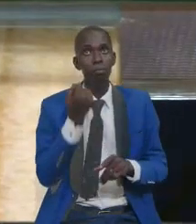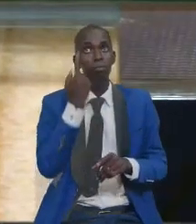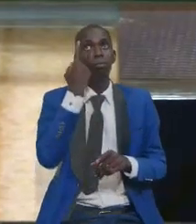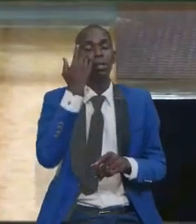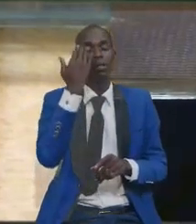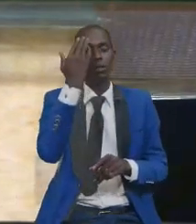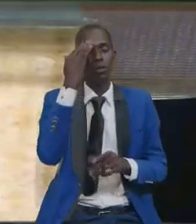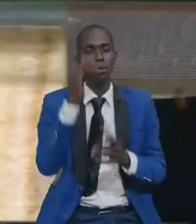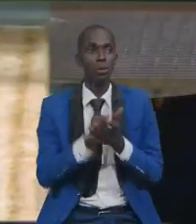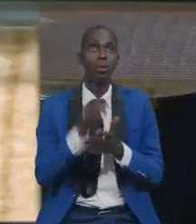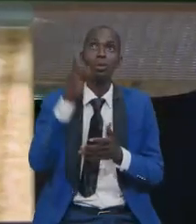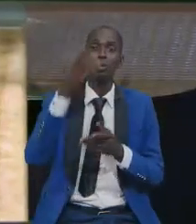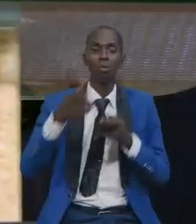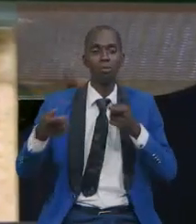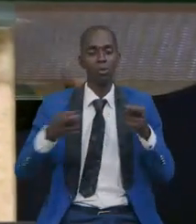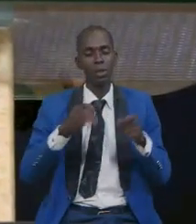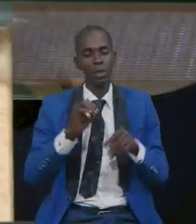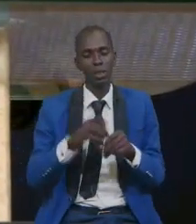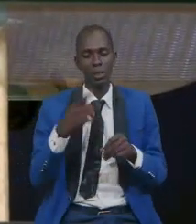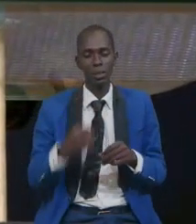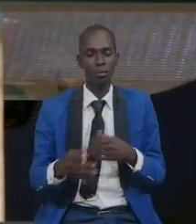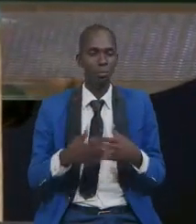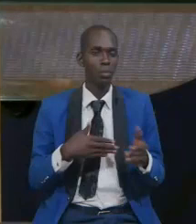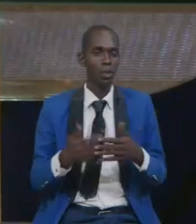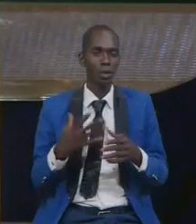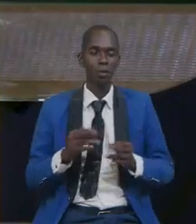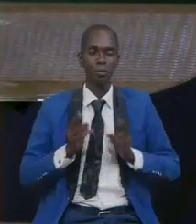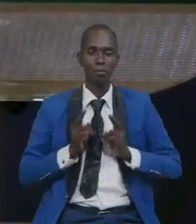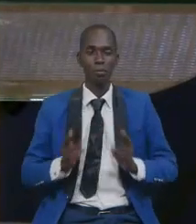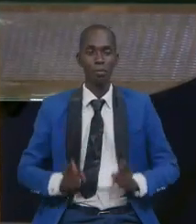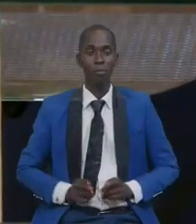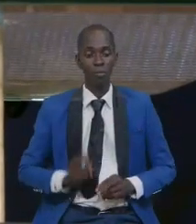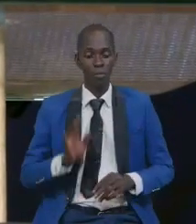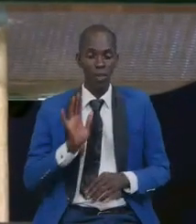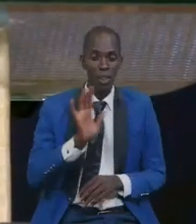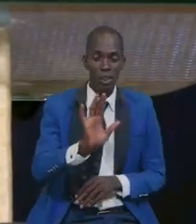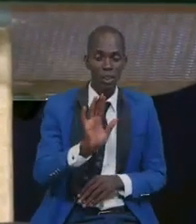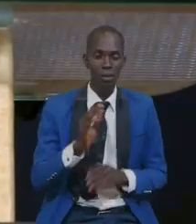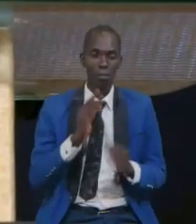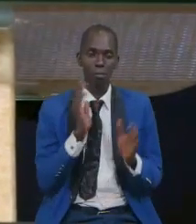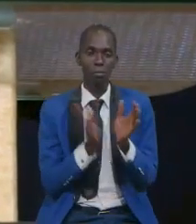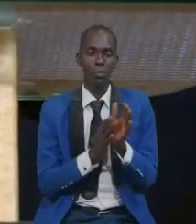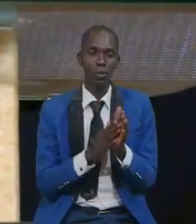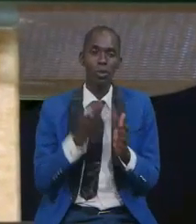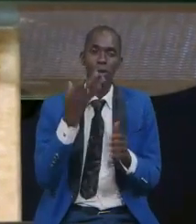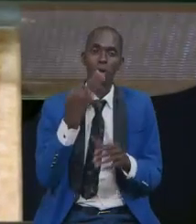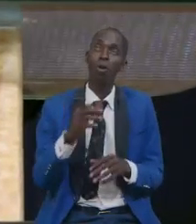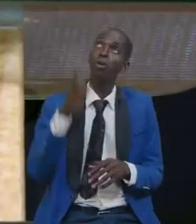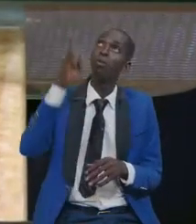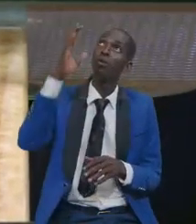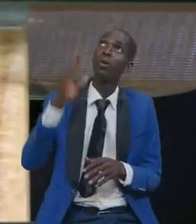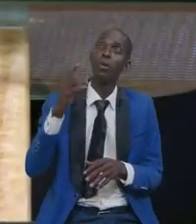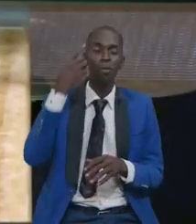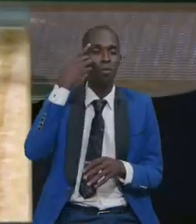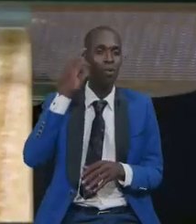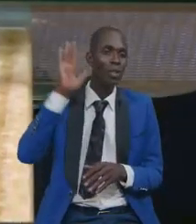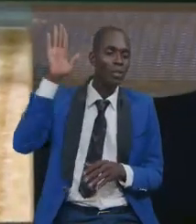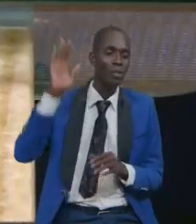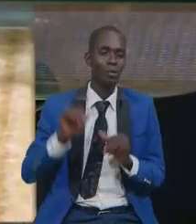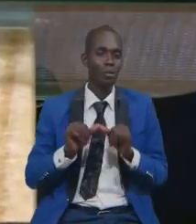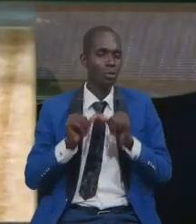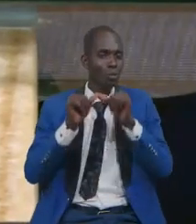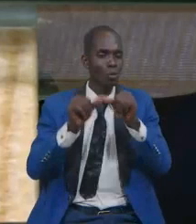the affairs of men. His praise of God for his deathless dominion. We're looking